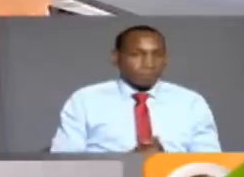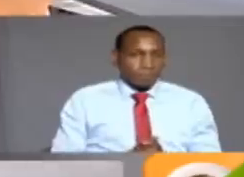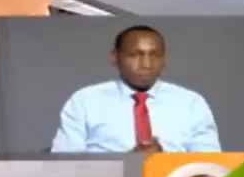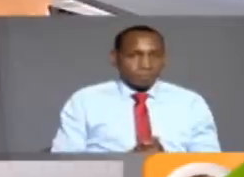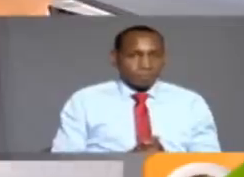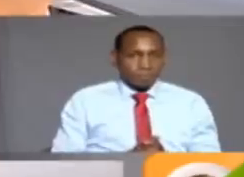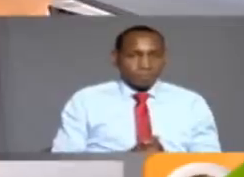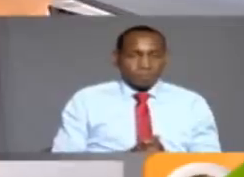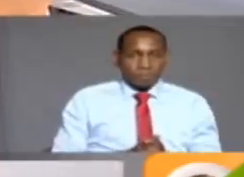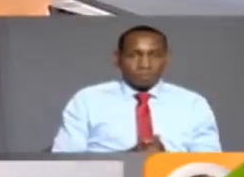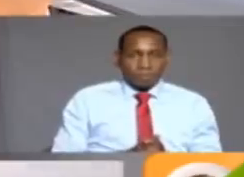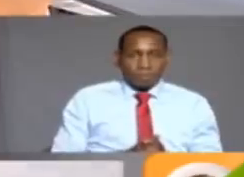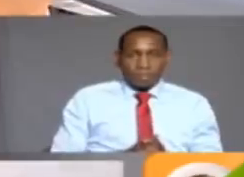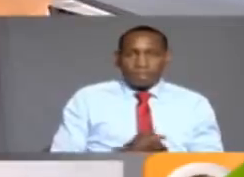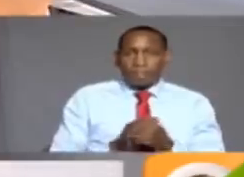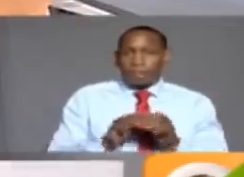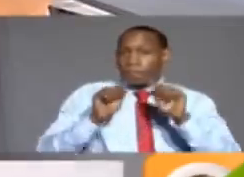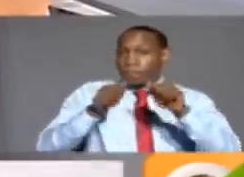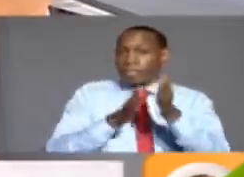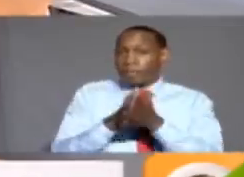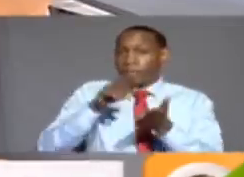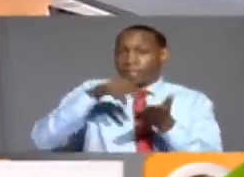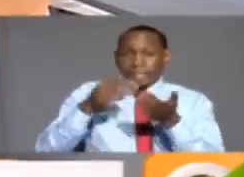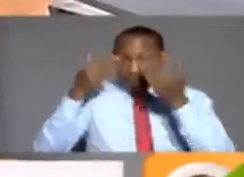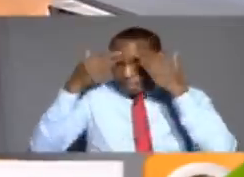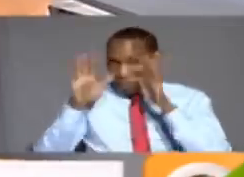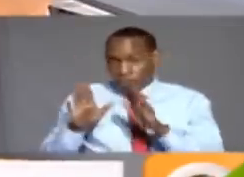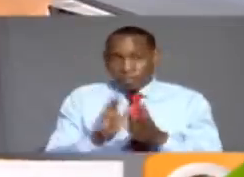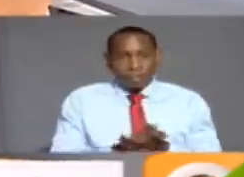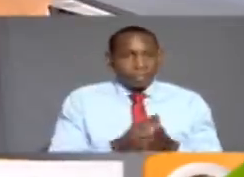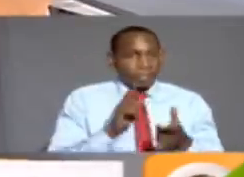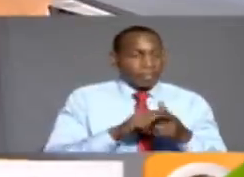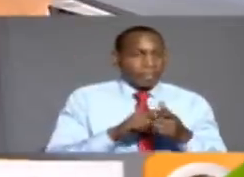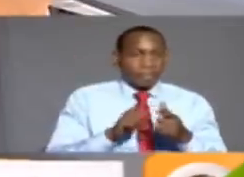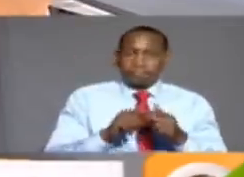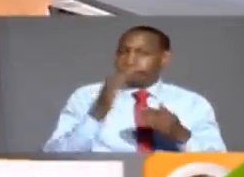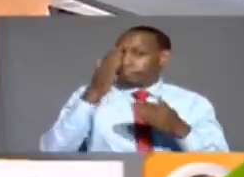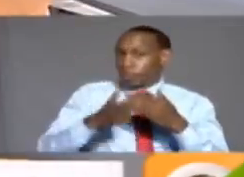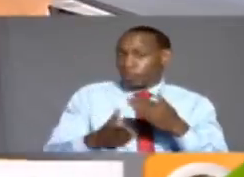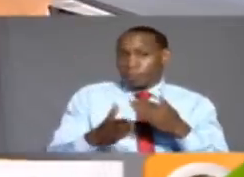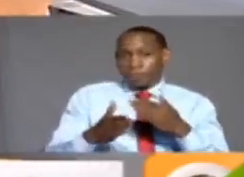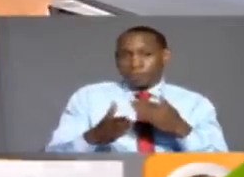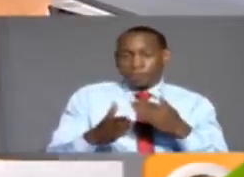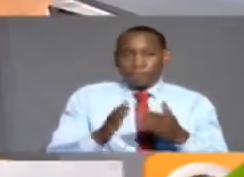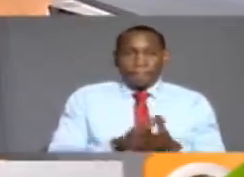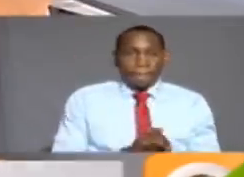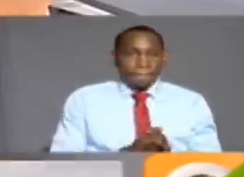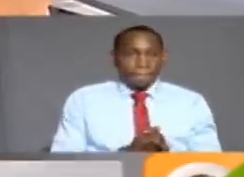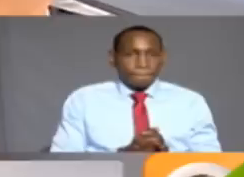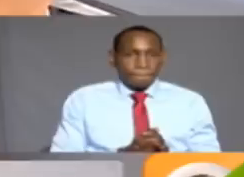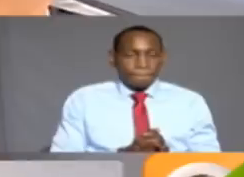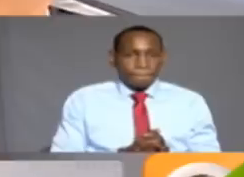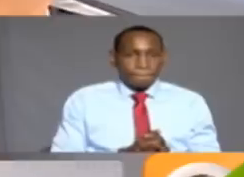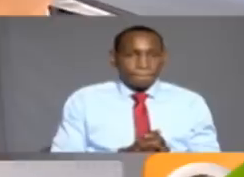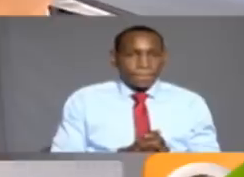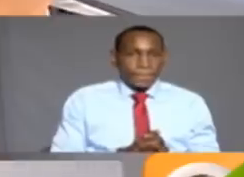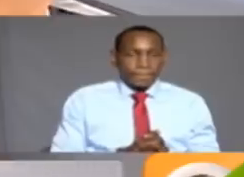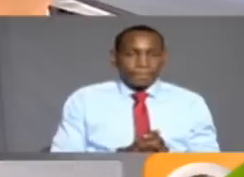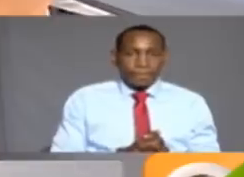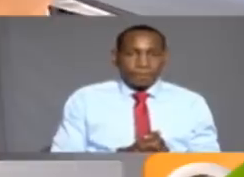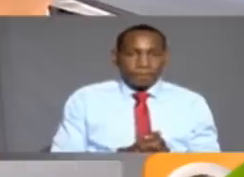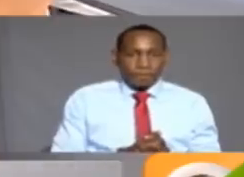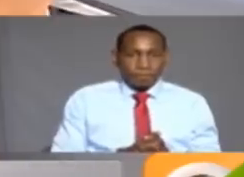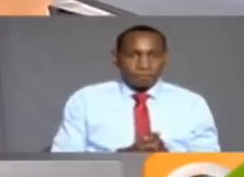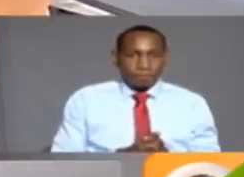Anne Waiguru be one of the candidates? I don't know. Let me move from there. She's my I don't know. Friend. Me, I'm still stuck but at finishing. Why did you say finishing,